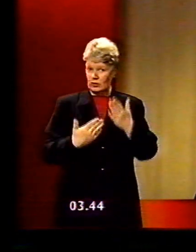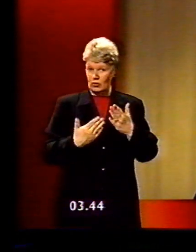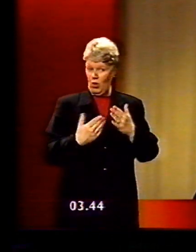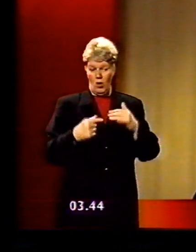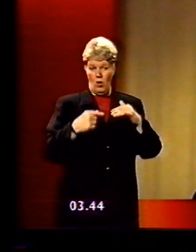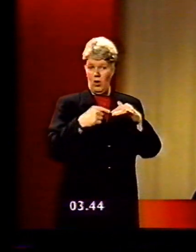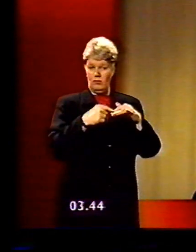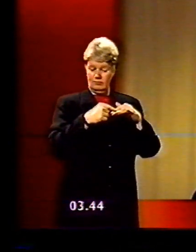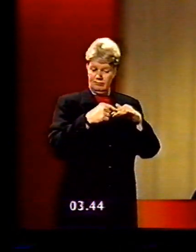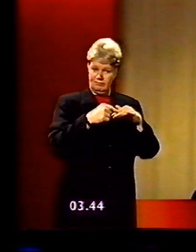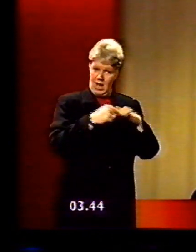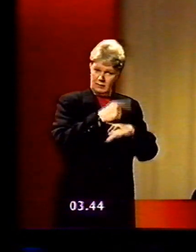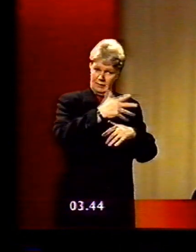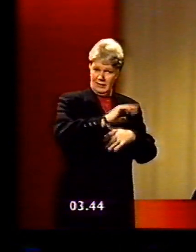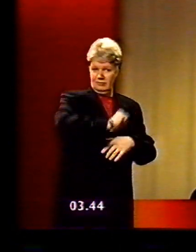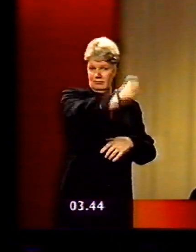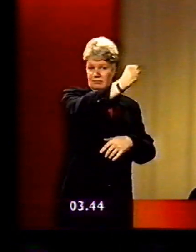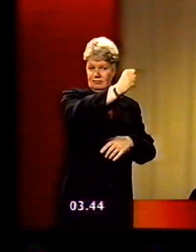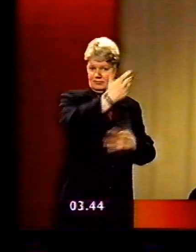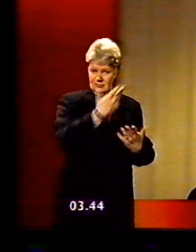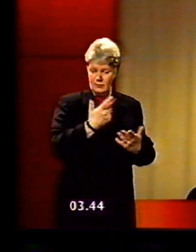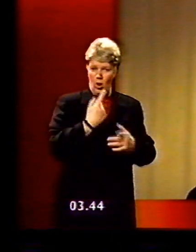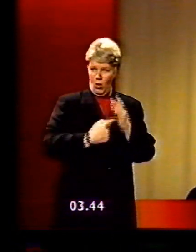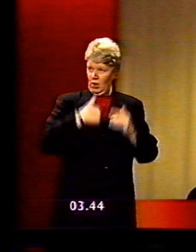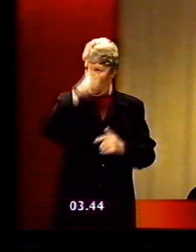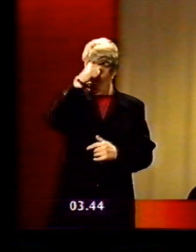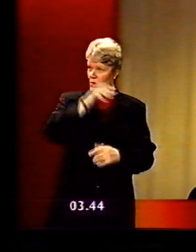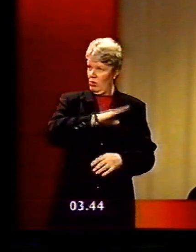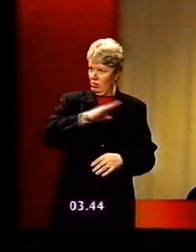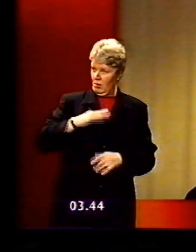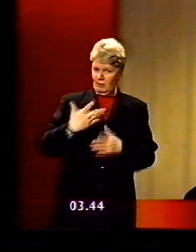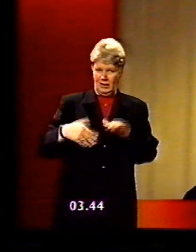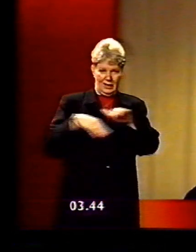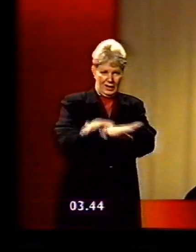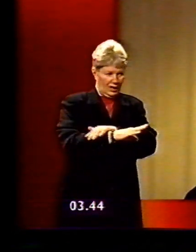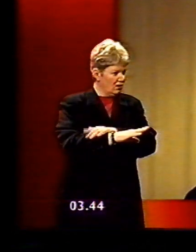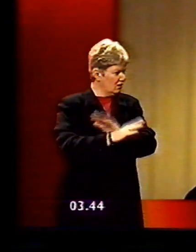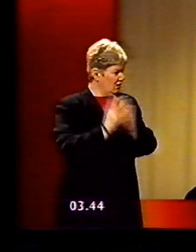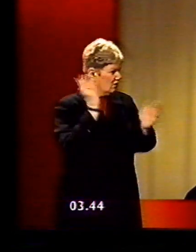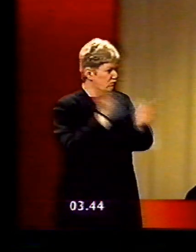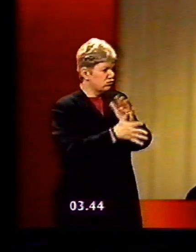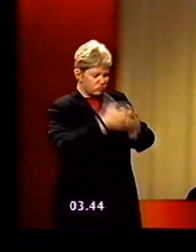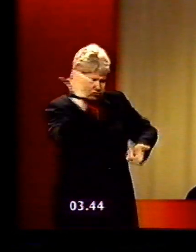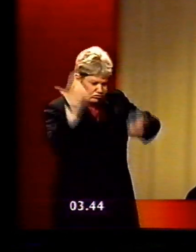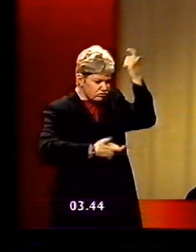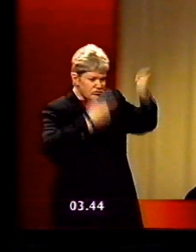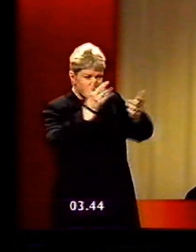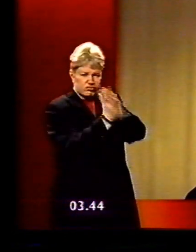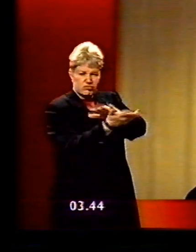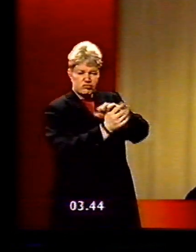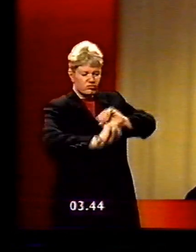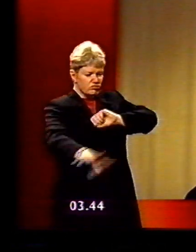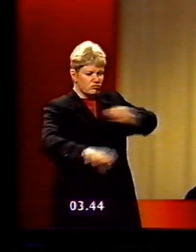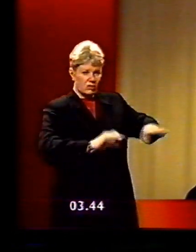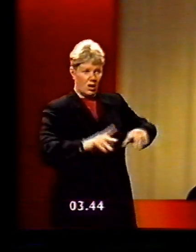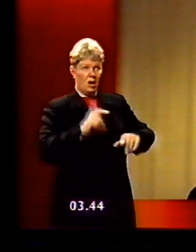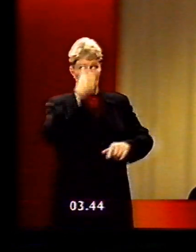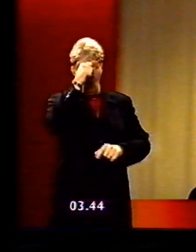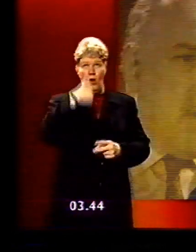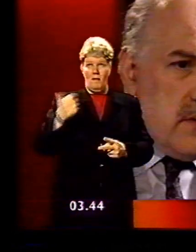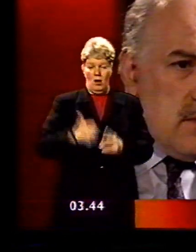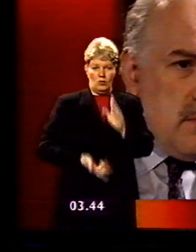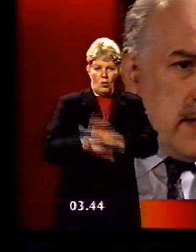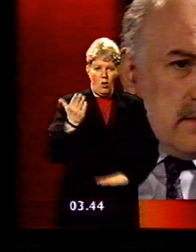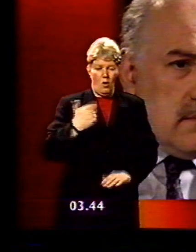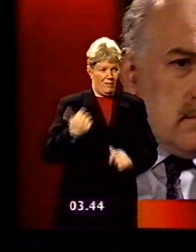been taken. I just knew that the military had been there. They had ransacked our home, and that I had to leave.